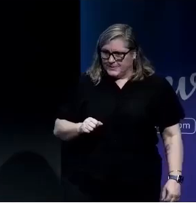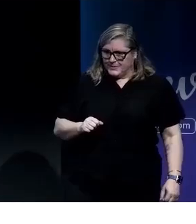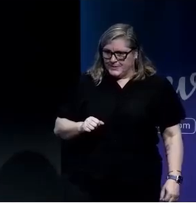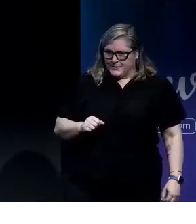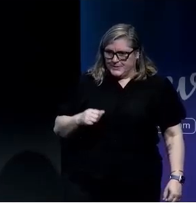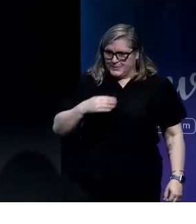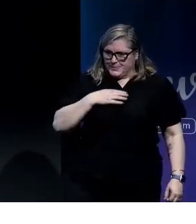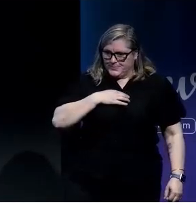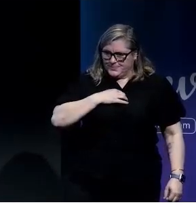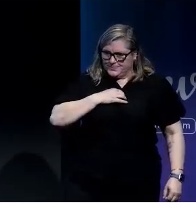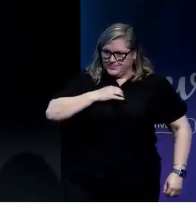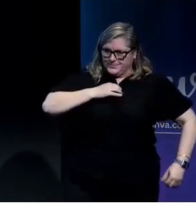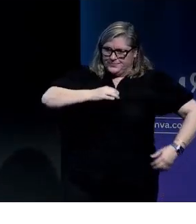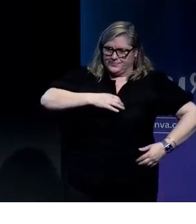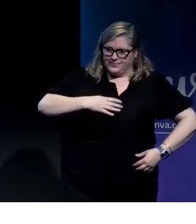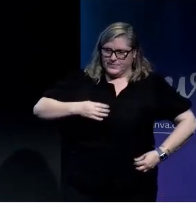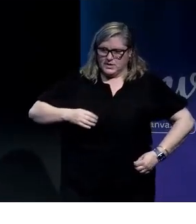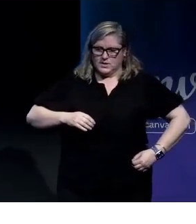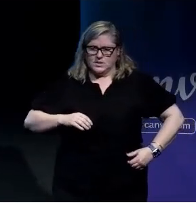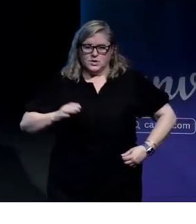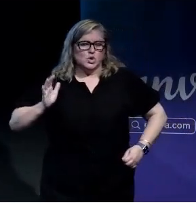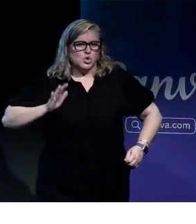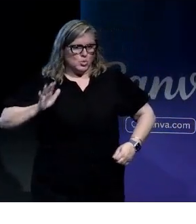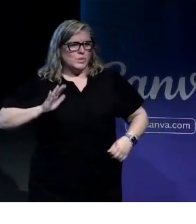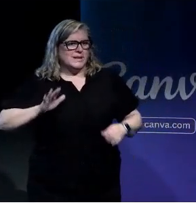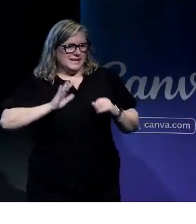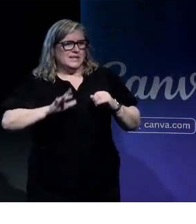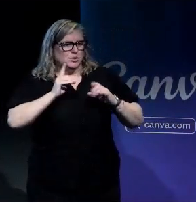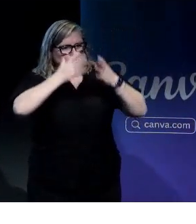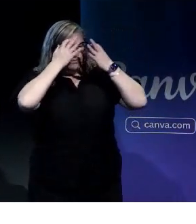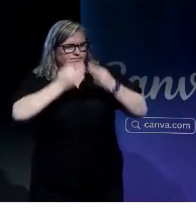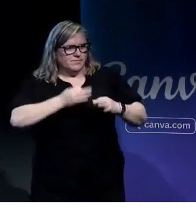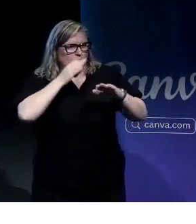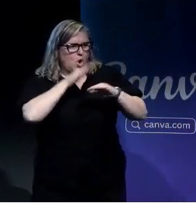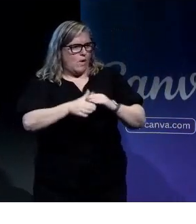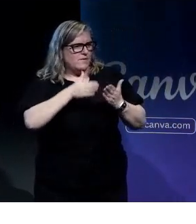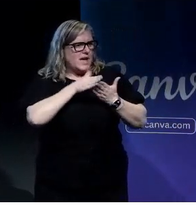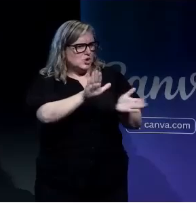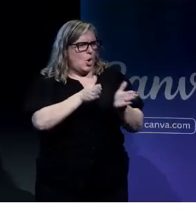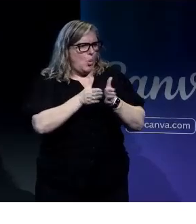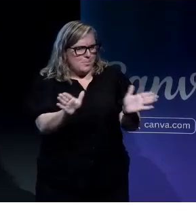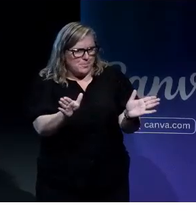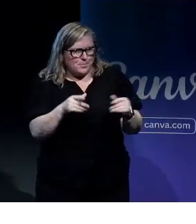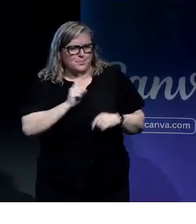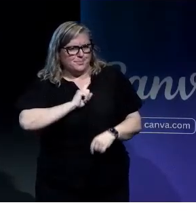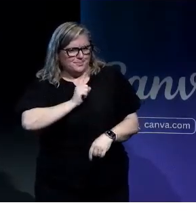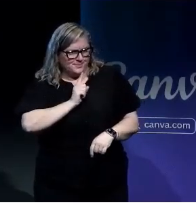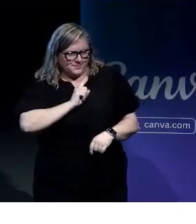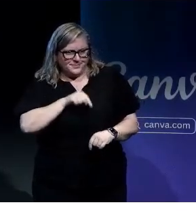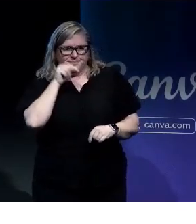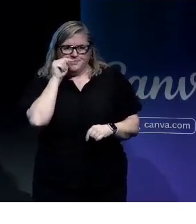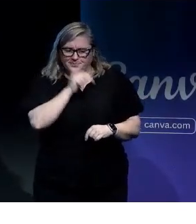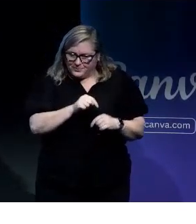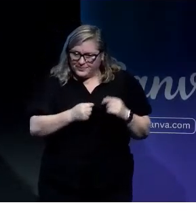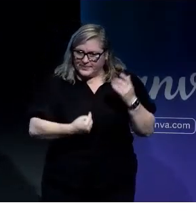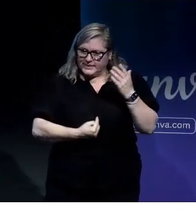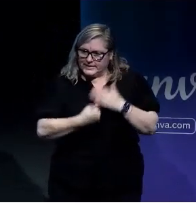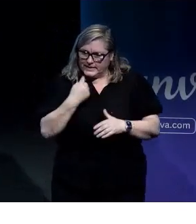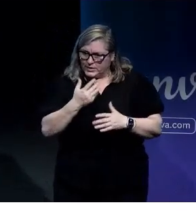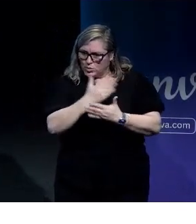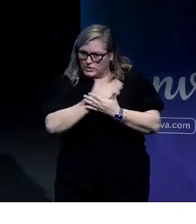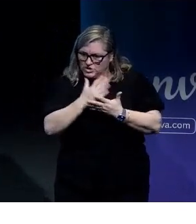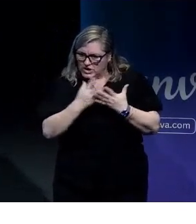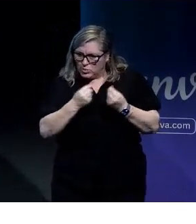So, also, you need to determine your program scope. This decision tree can be shared with your procurement partners to kind of